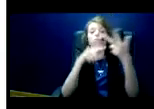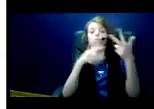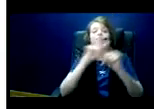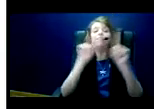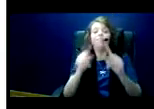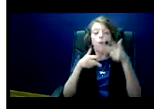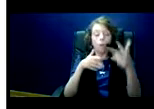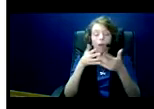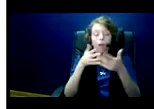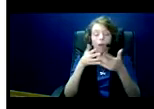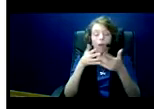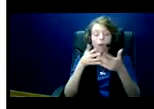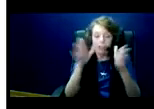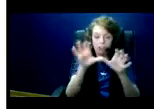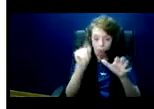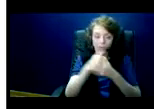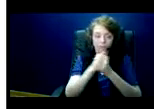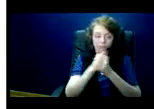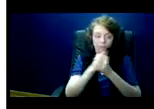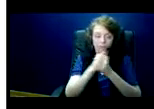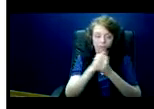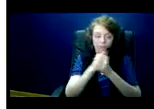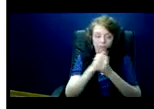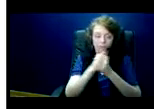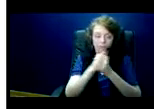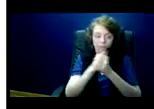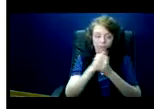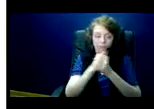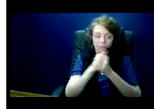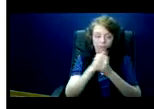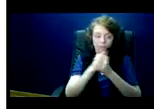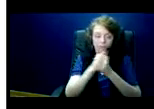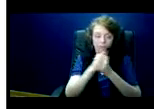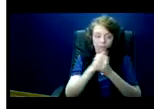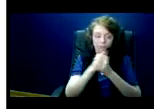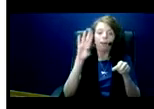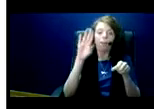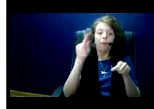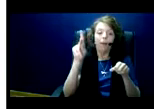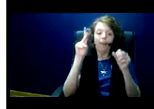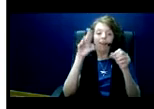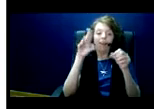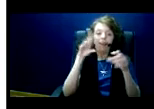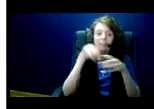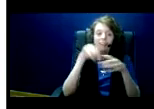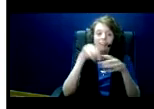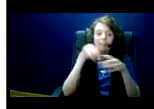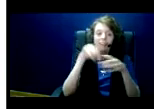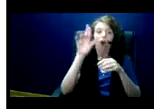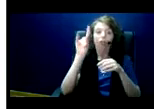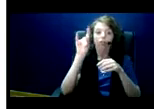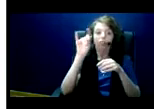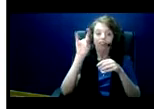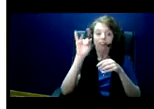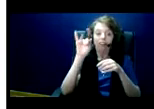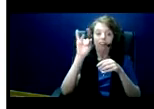which we think is really great. is to engage authentically. And that really comes